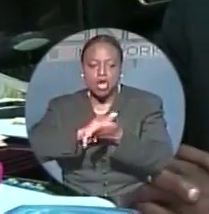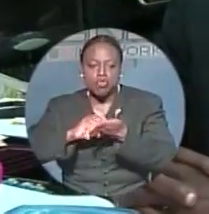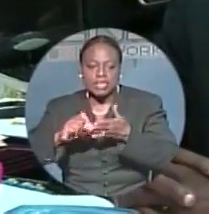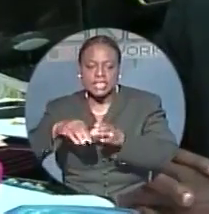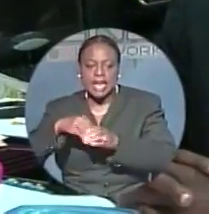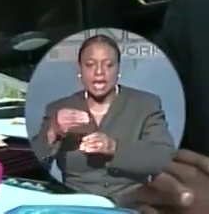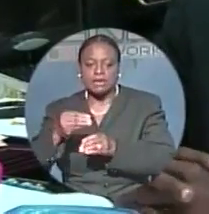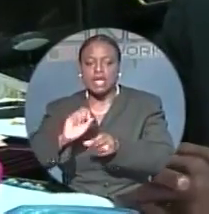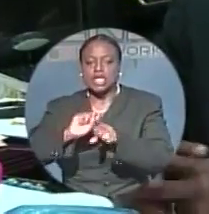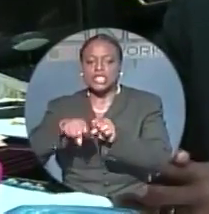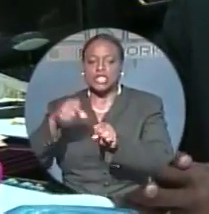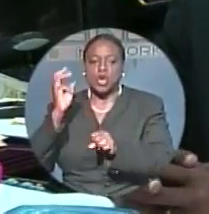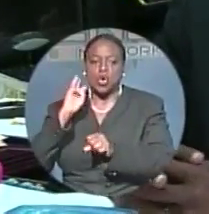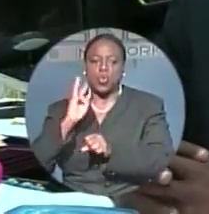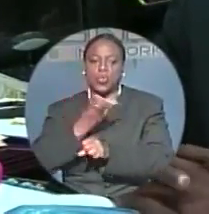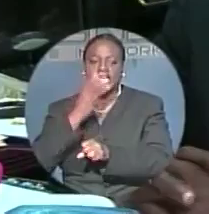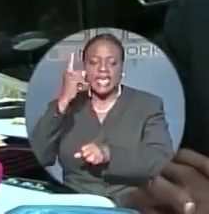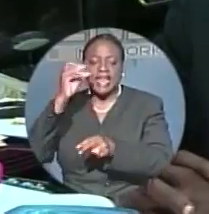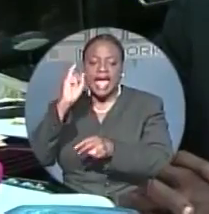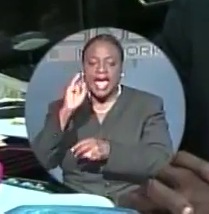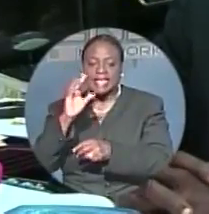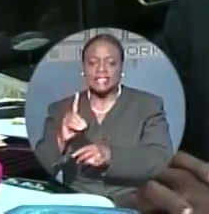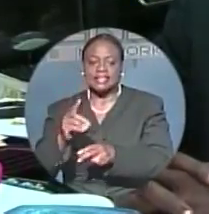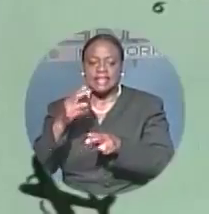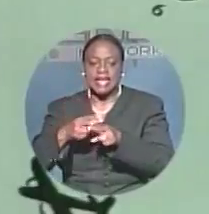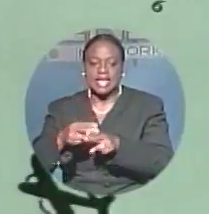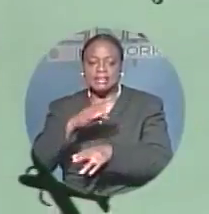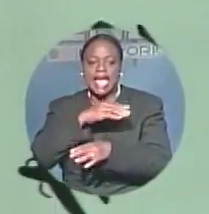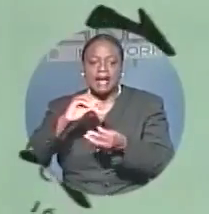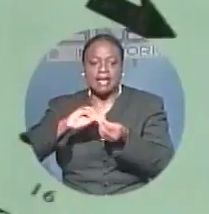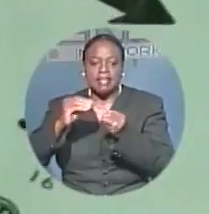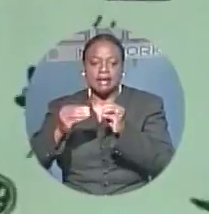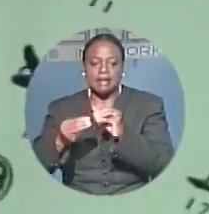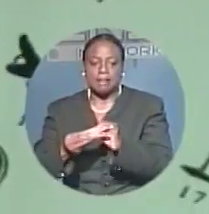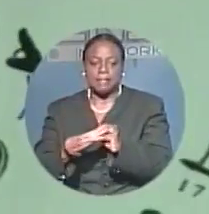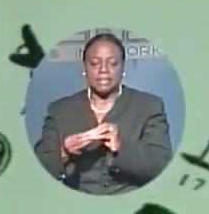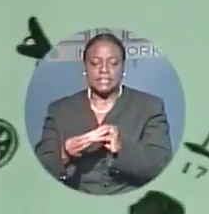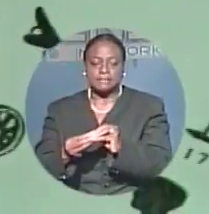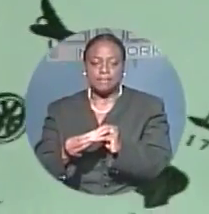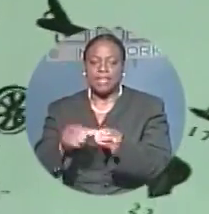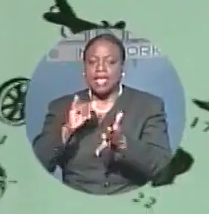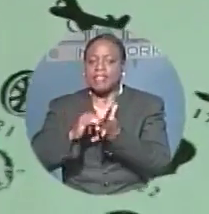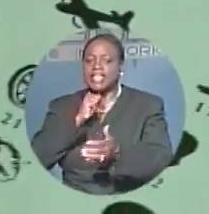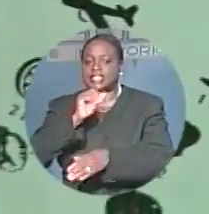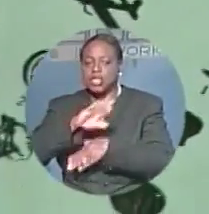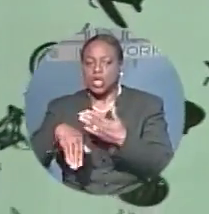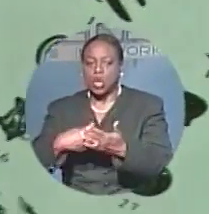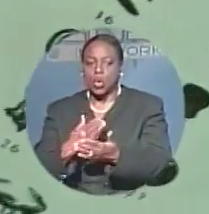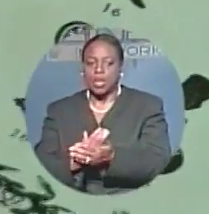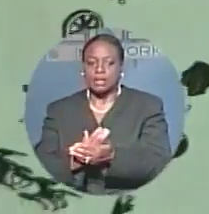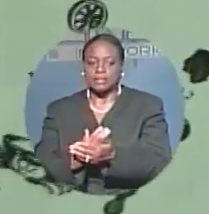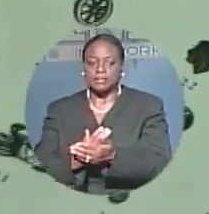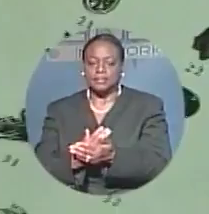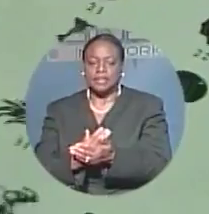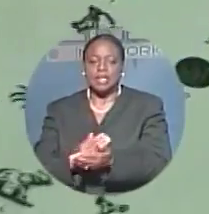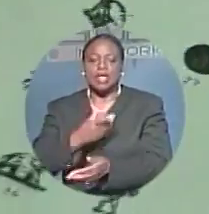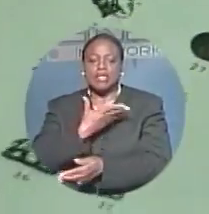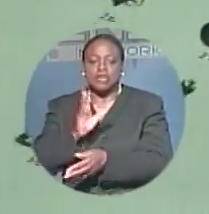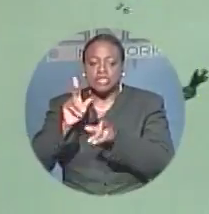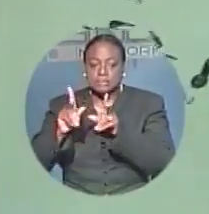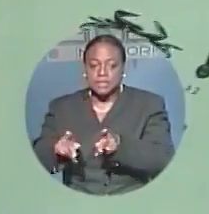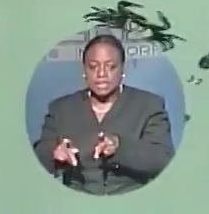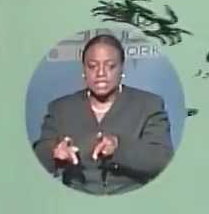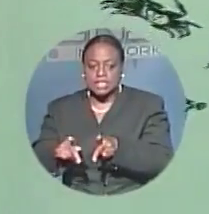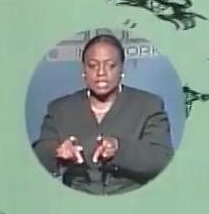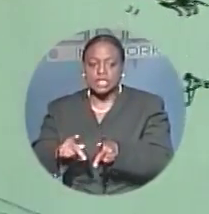so that we can identify the names and possibly the registration numbers also. And that's not all. Bethel says that those nominating to contest